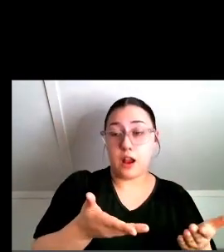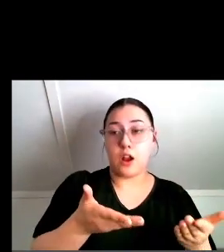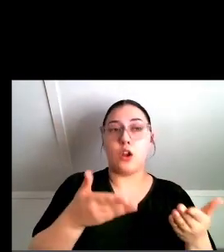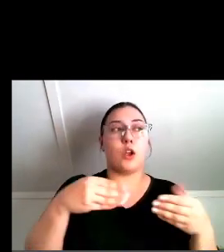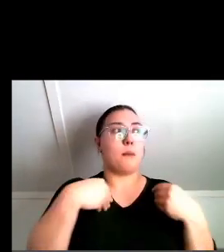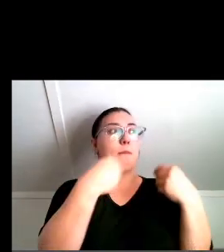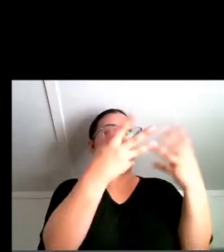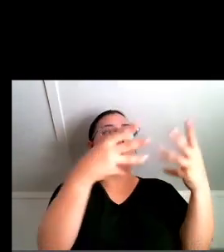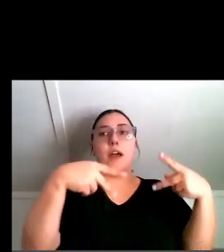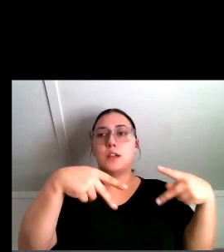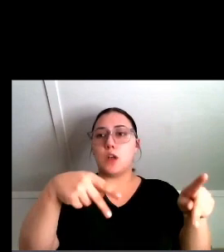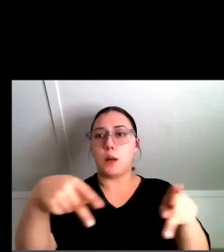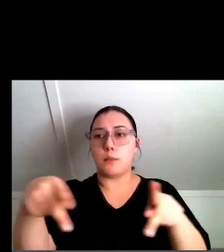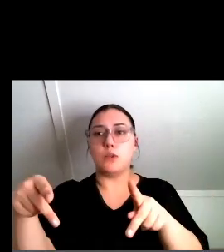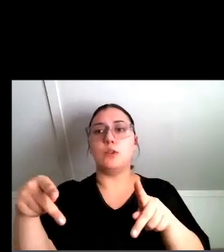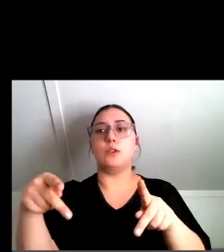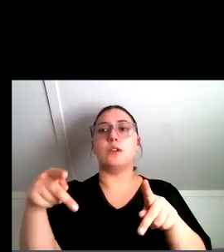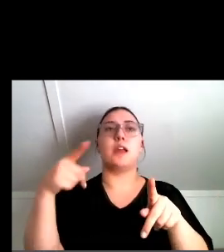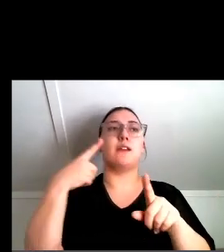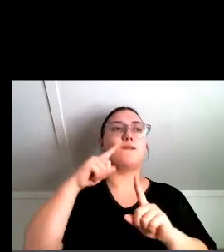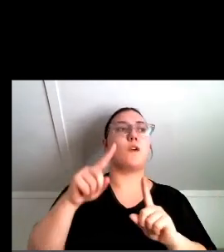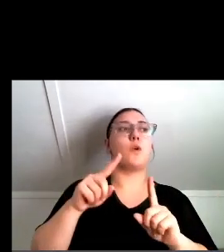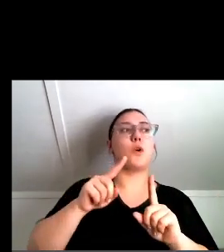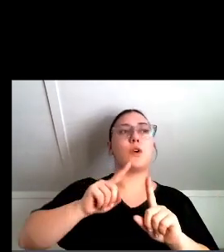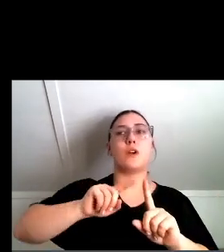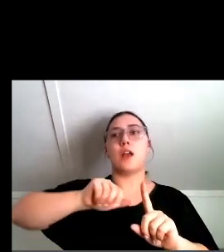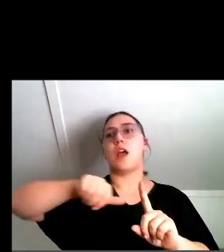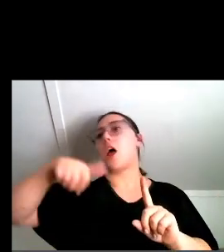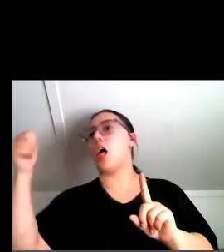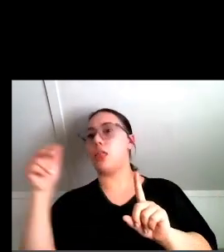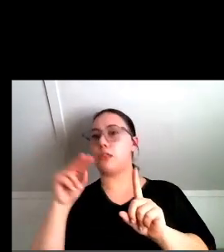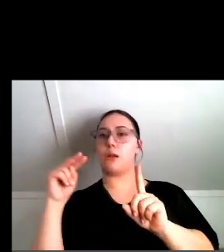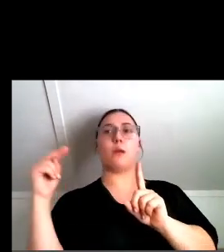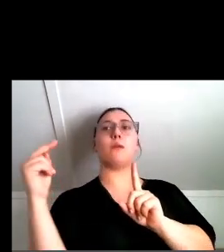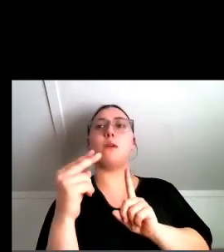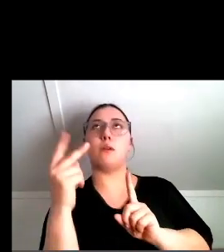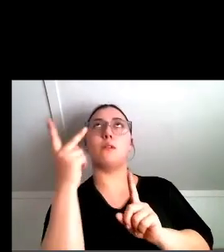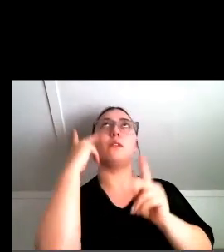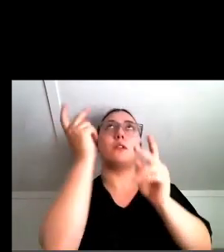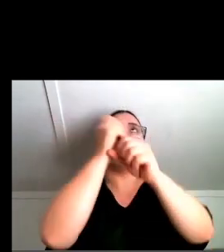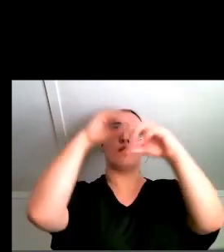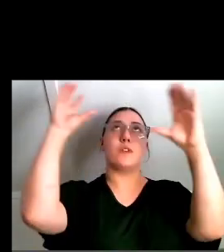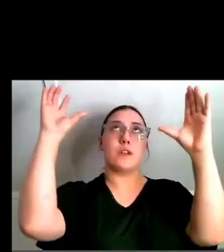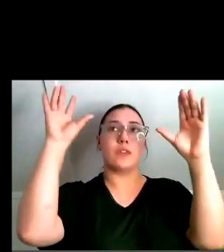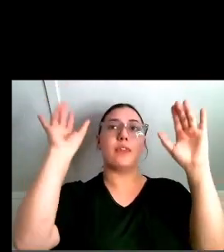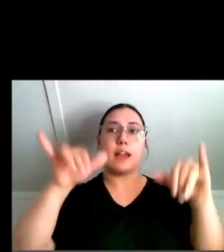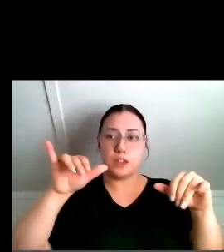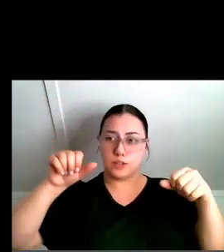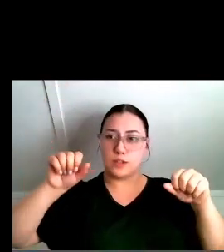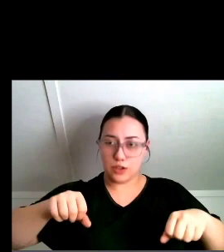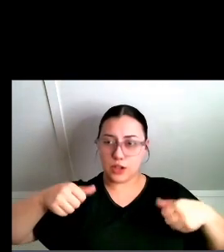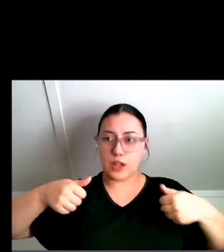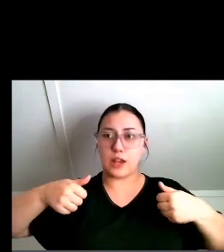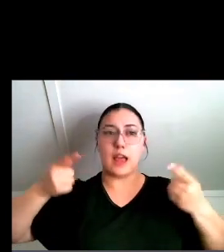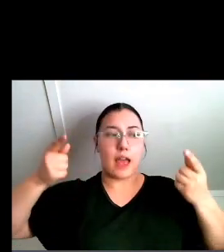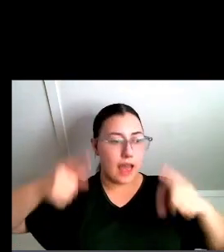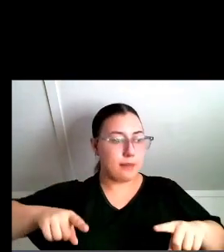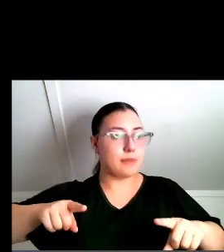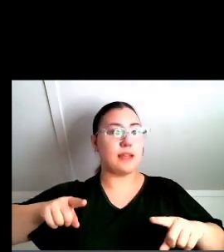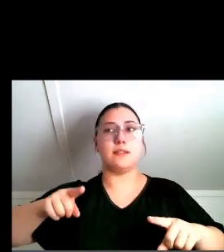sort of craft an alternative vision that can be articulated in the face of the sort of rising Jim Crow segregation of the